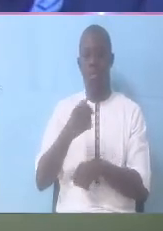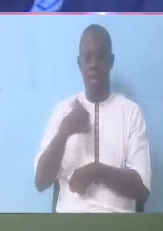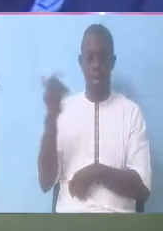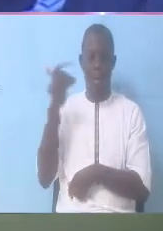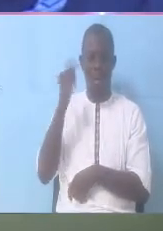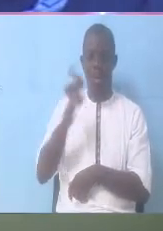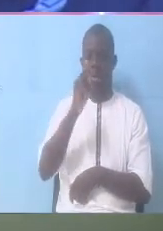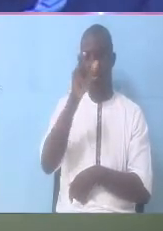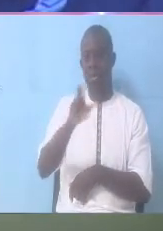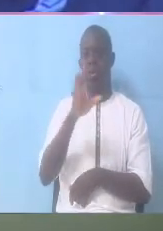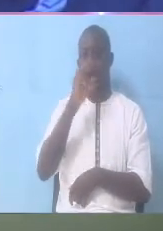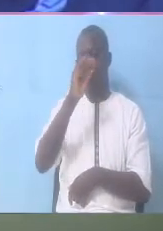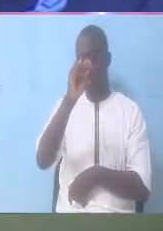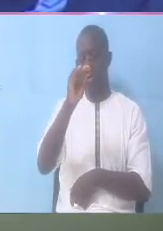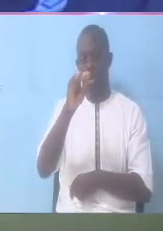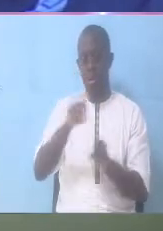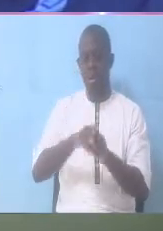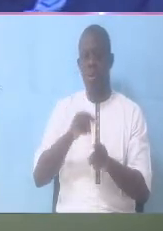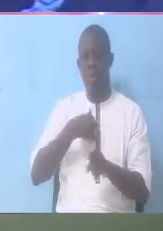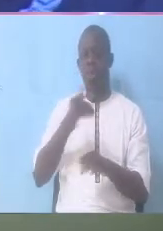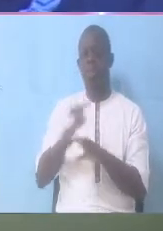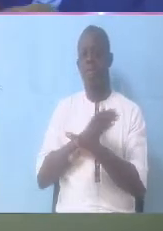was the one interpreting.